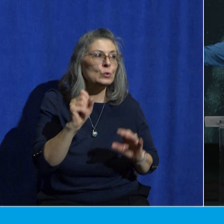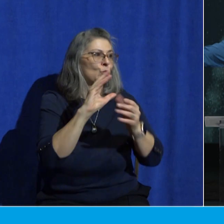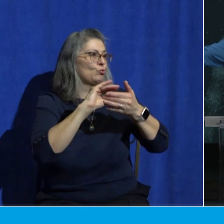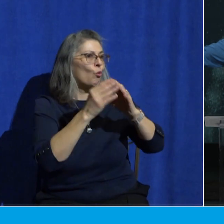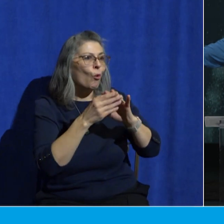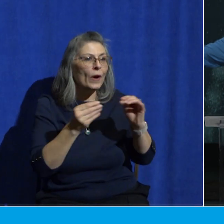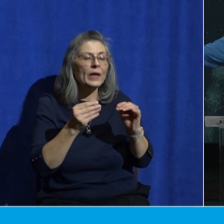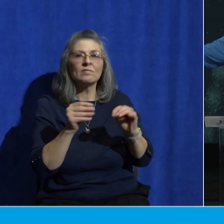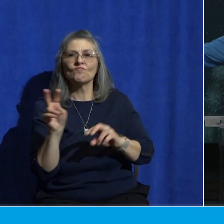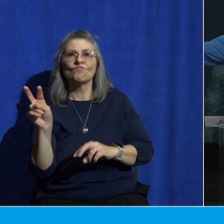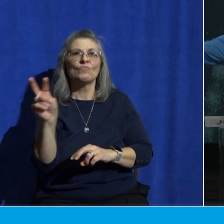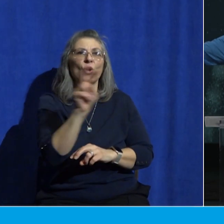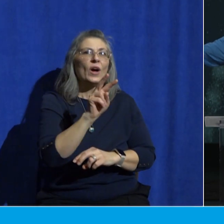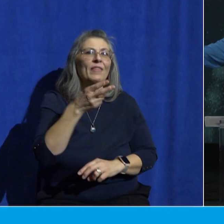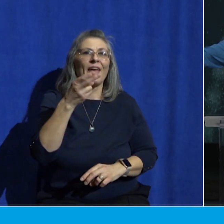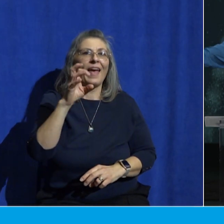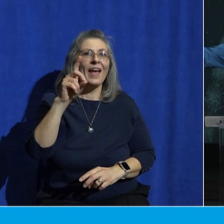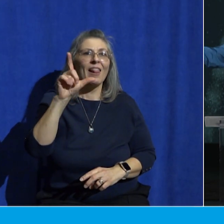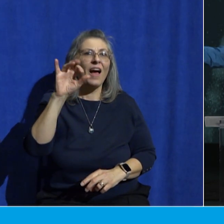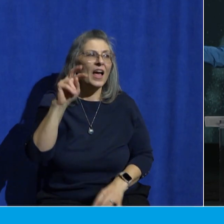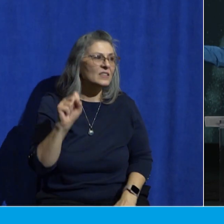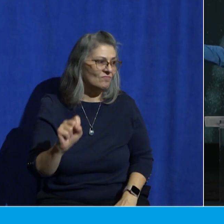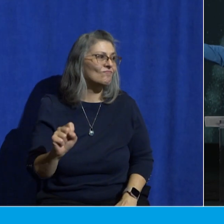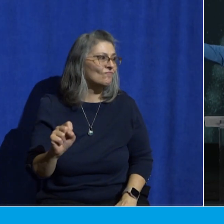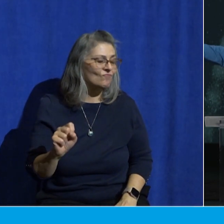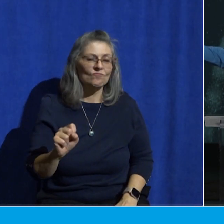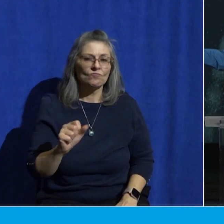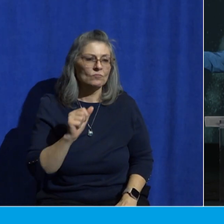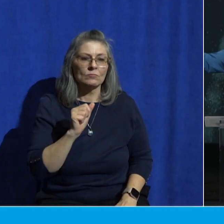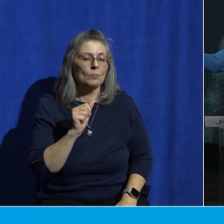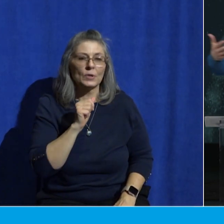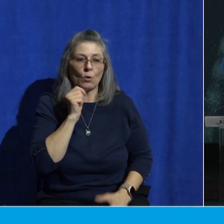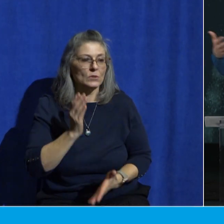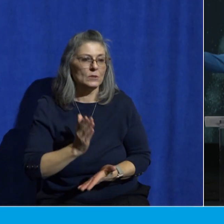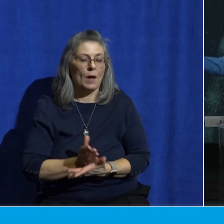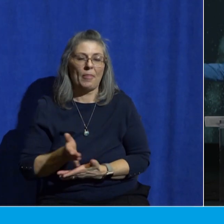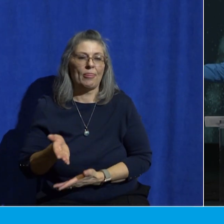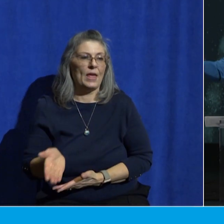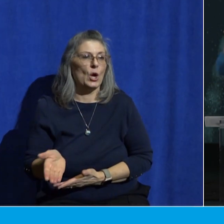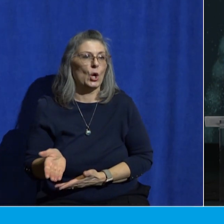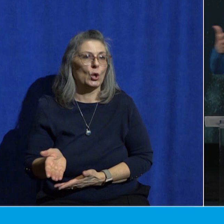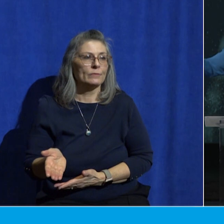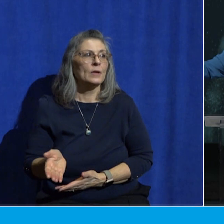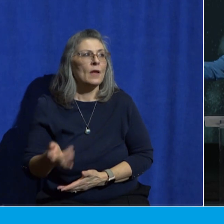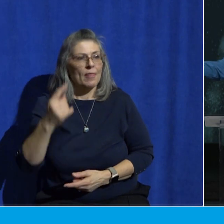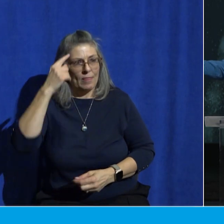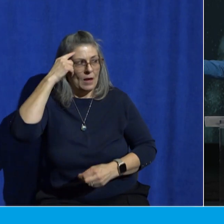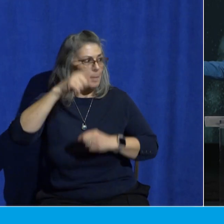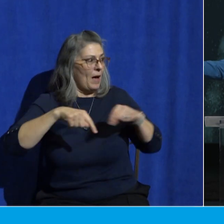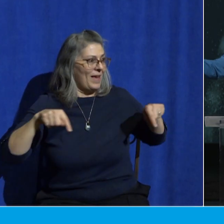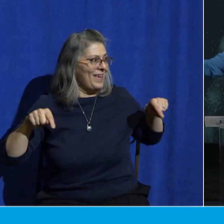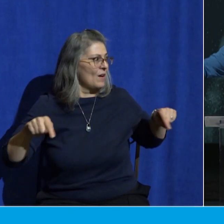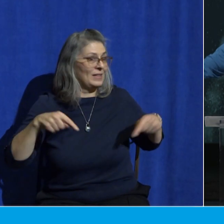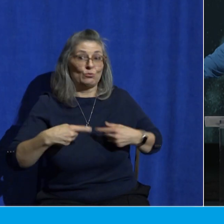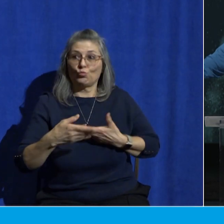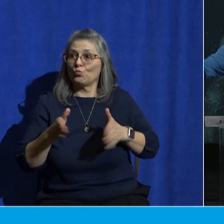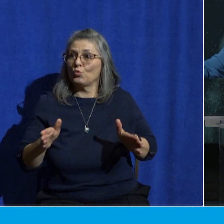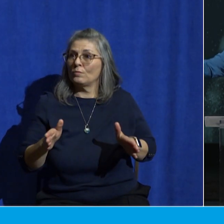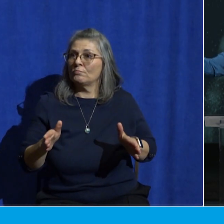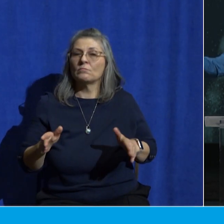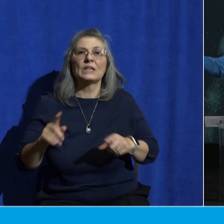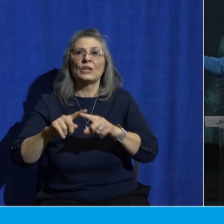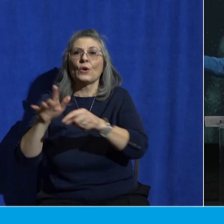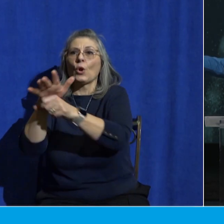headlines. But don't stop there. In this room and in all the places we're gathered,